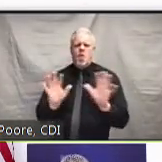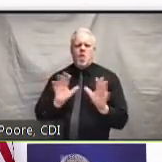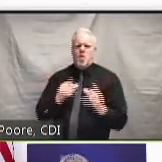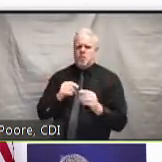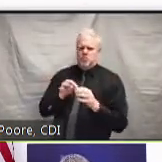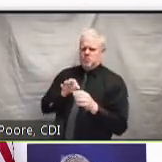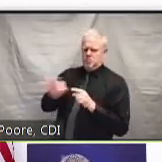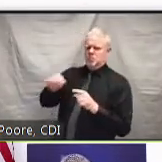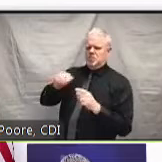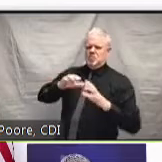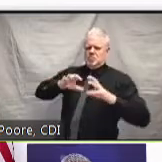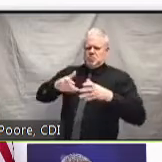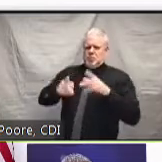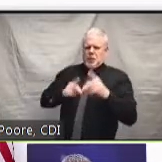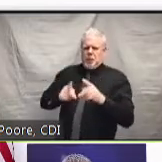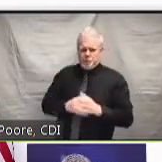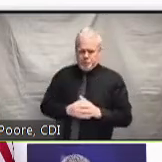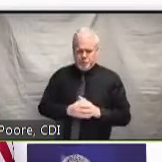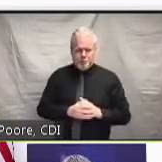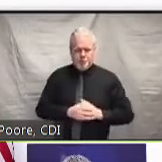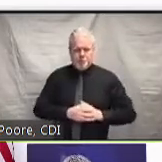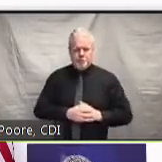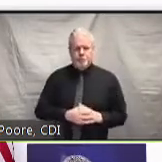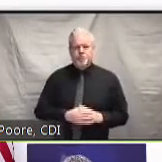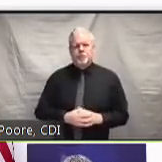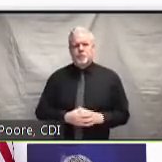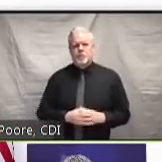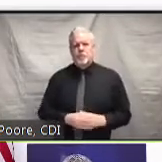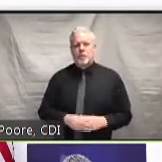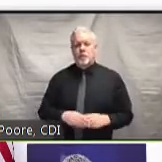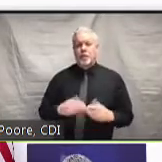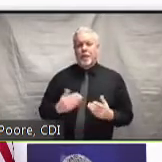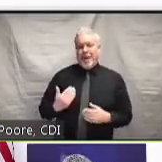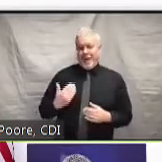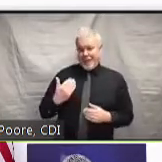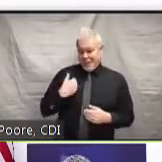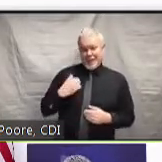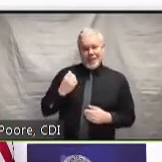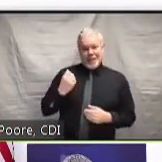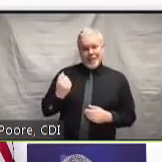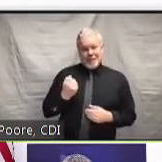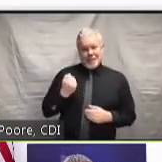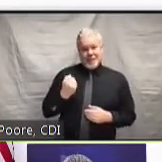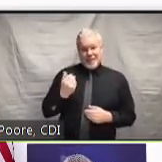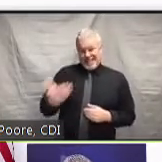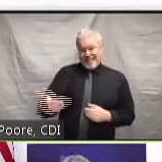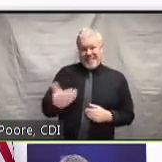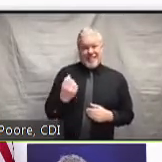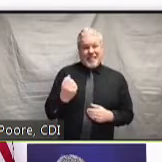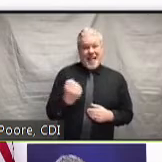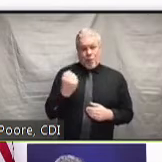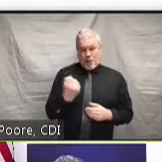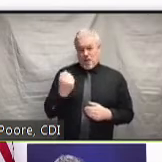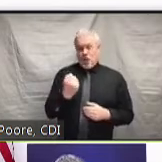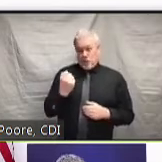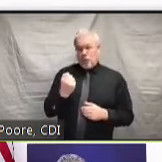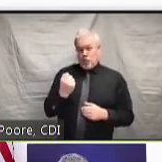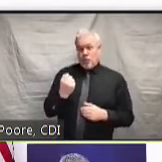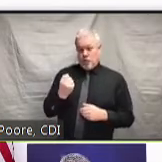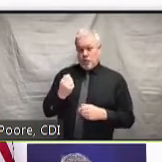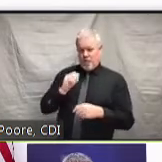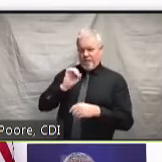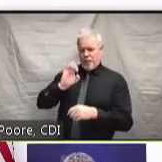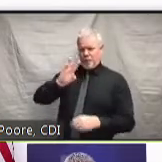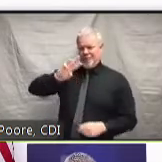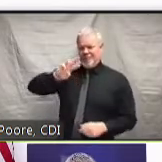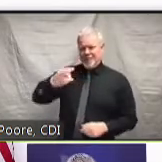equity vaccination pod for this Saturday, February 6th at the Rochester Riverside Convention Center. Similar to the pop-up pod that was